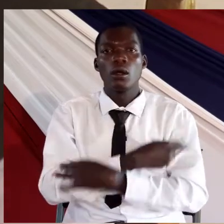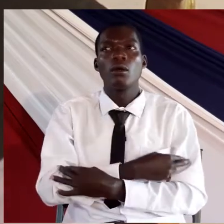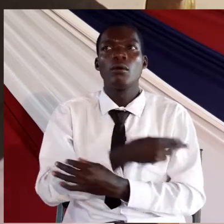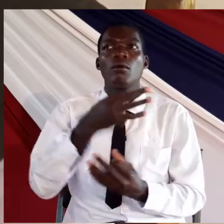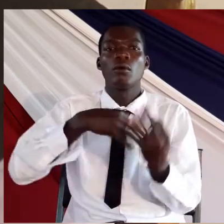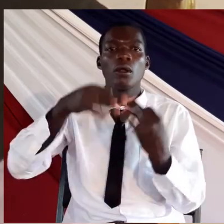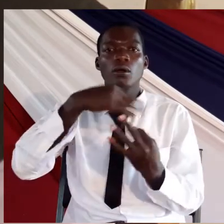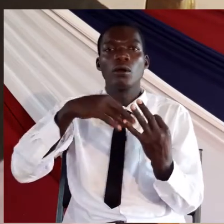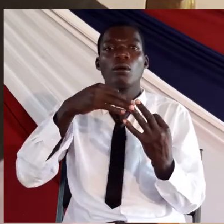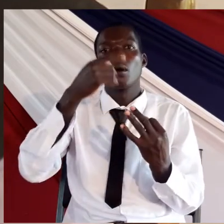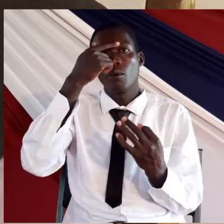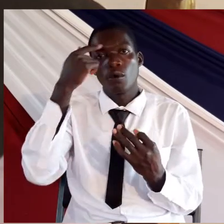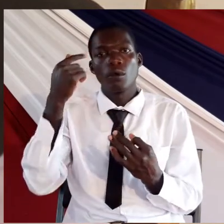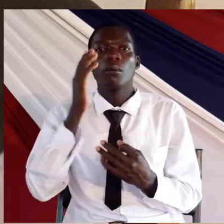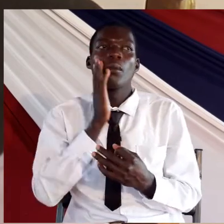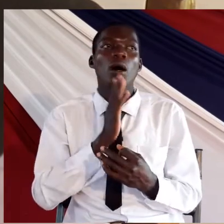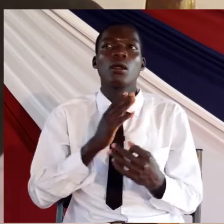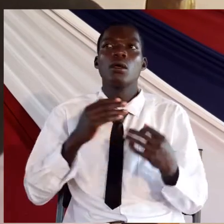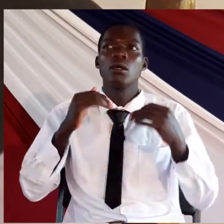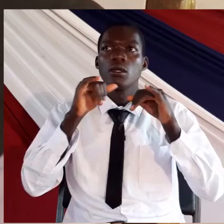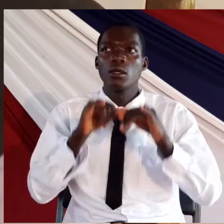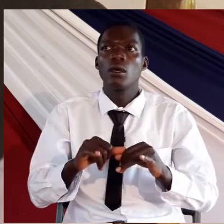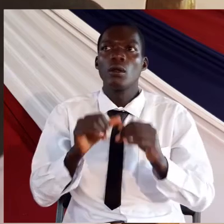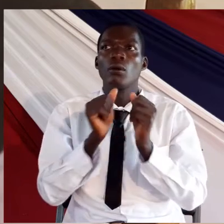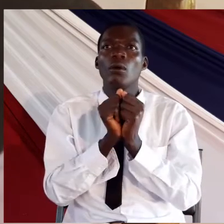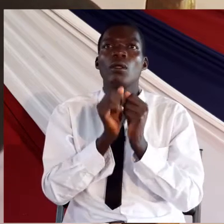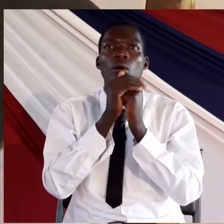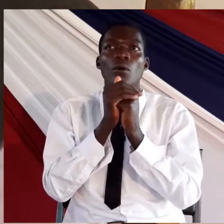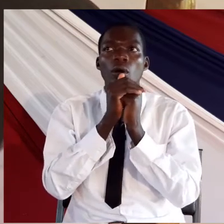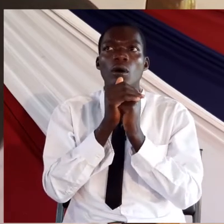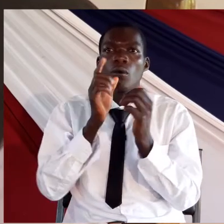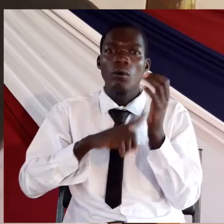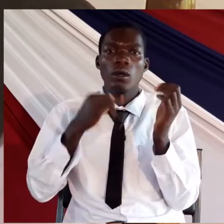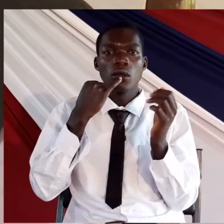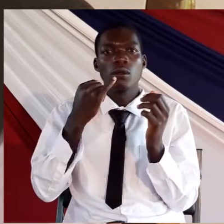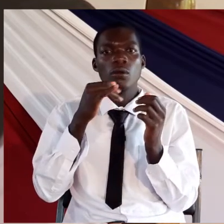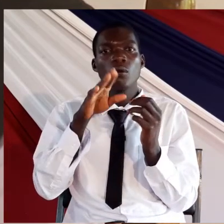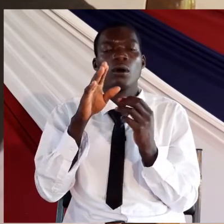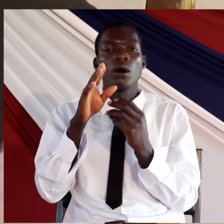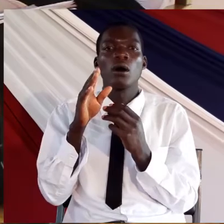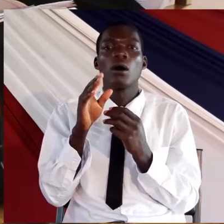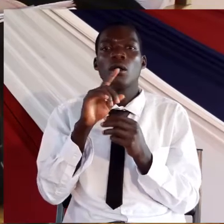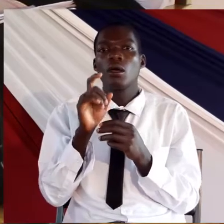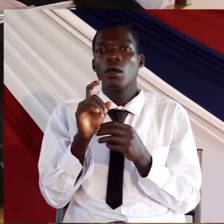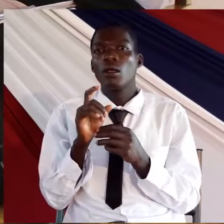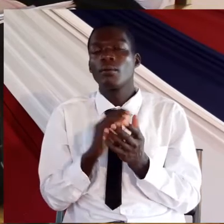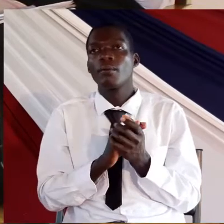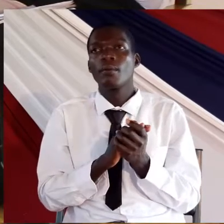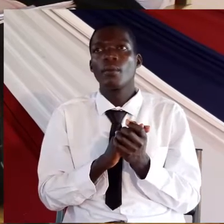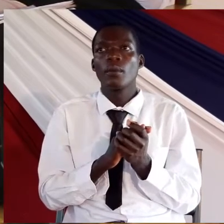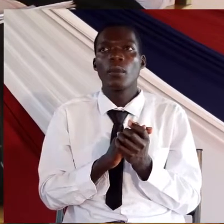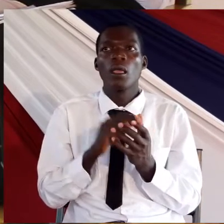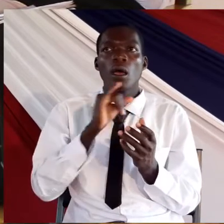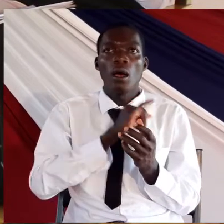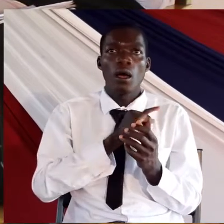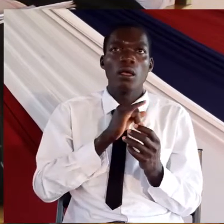with him because of man's tendency to worship the created. I don't know. What's your take on that? All right, I get you. I get that argument.